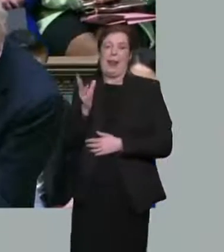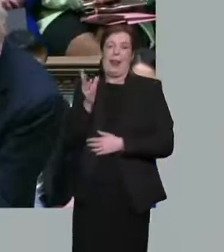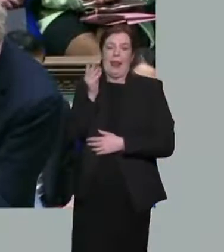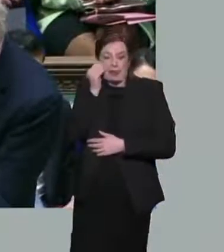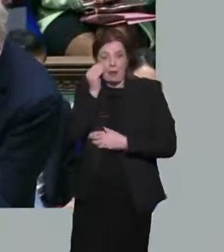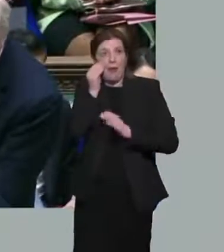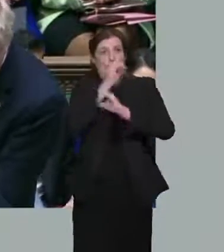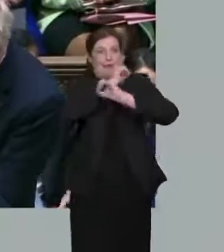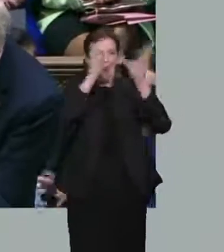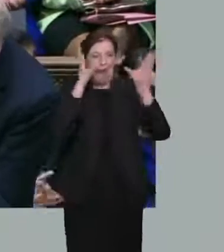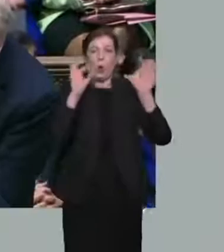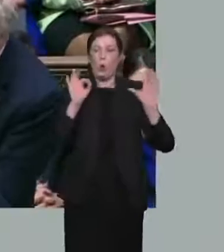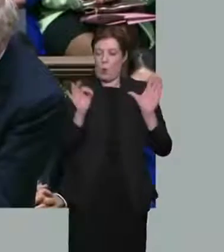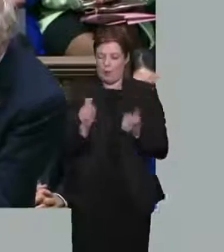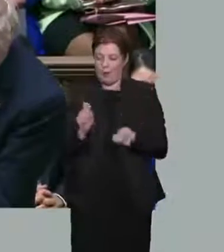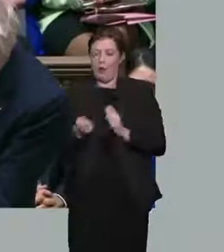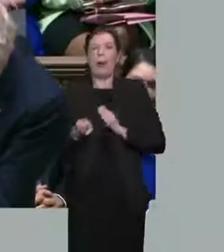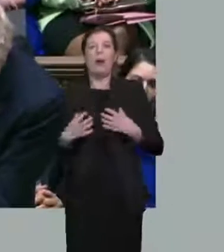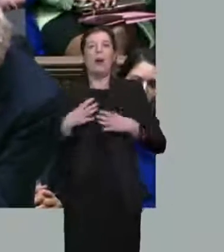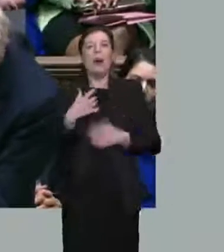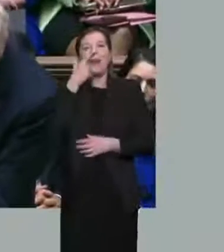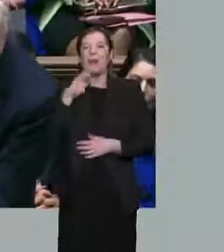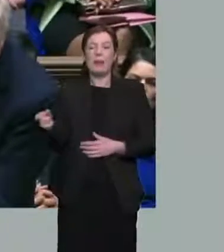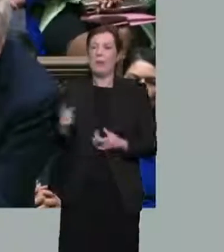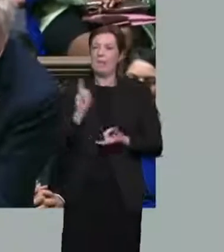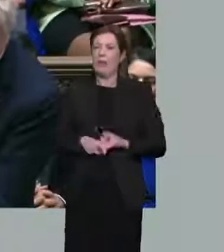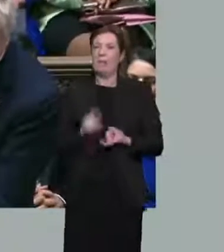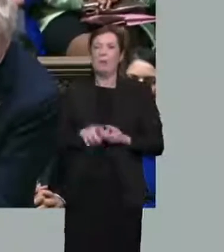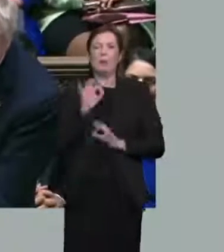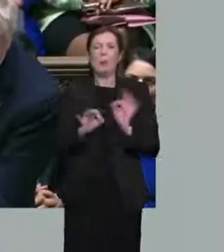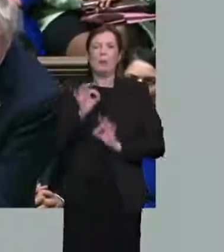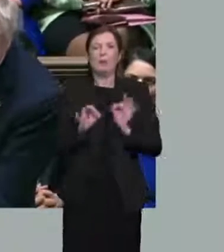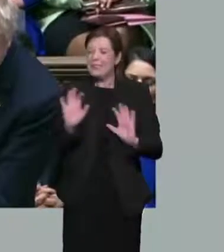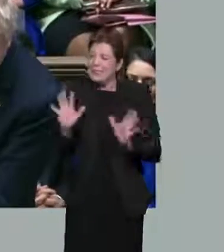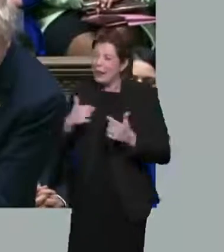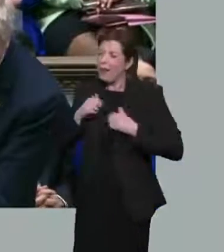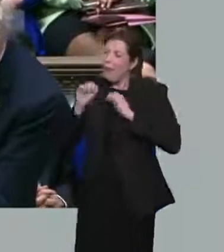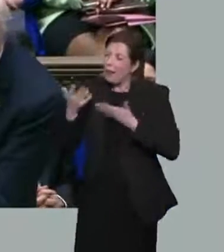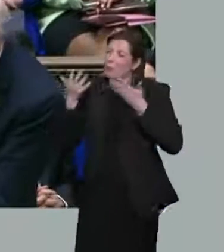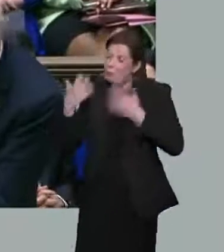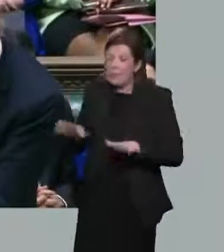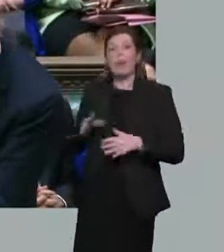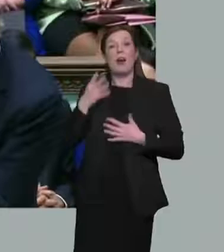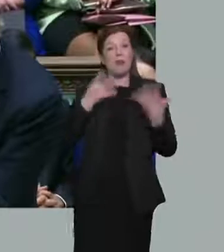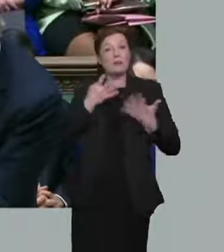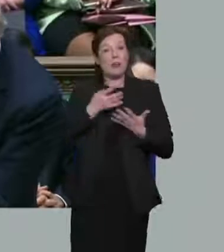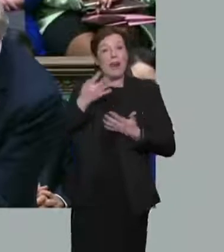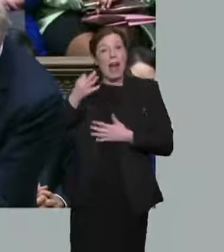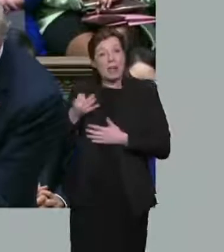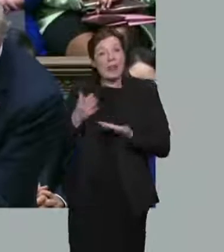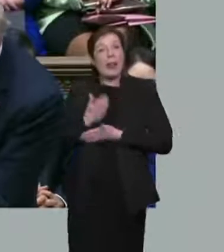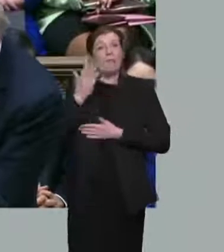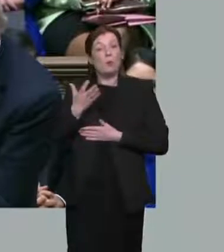or fourth question and try another one. We are going to address the defects in the 1998 Living